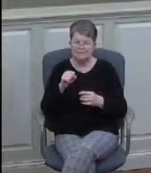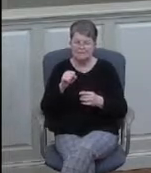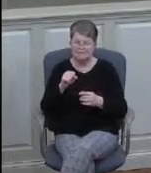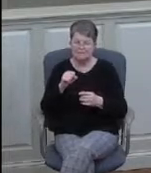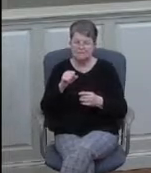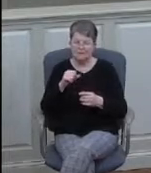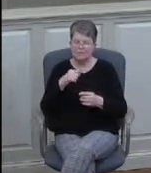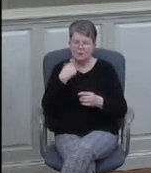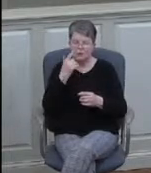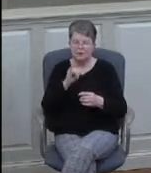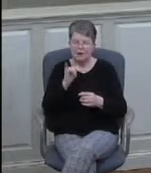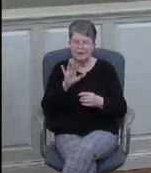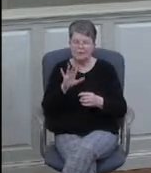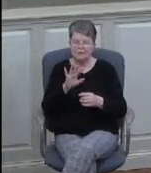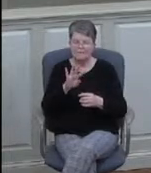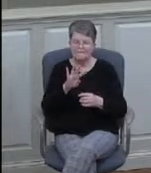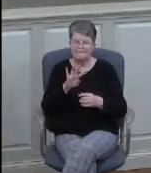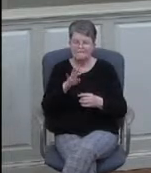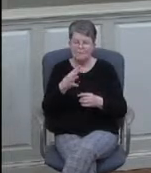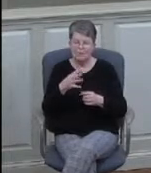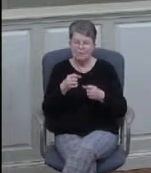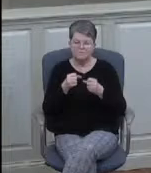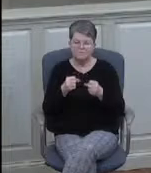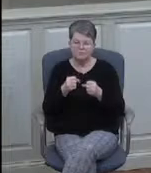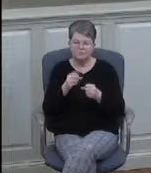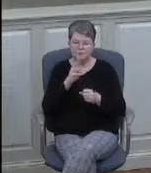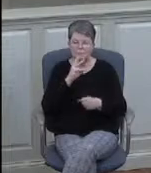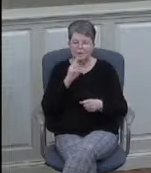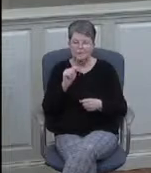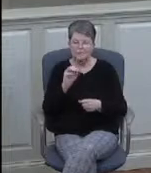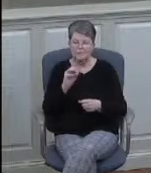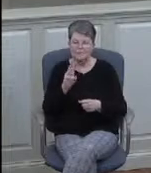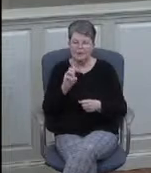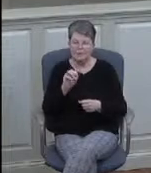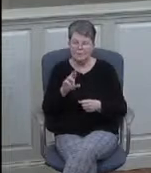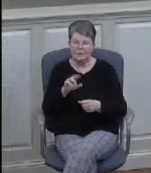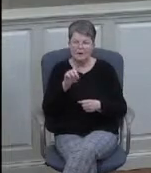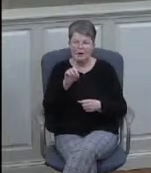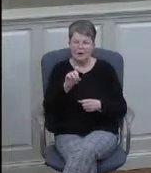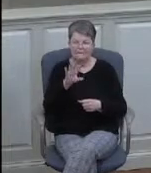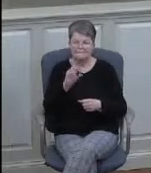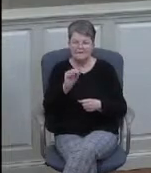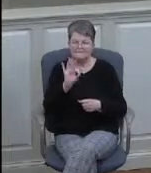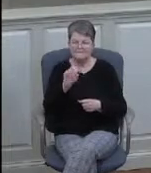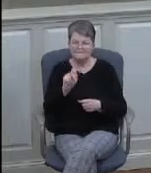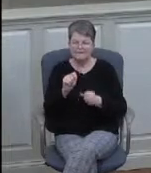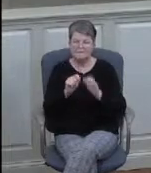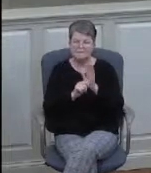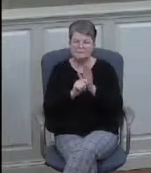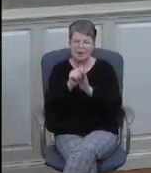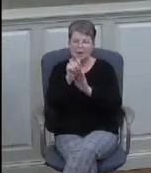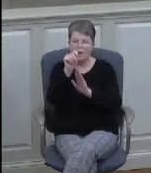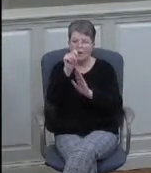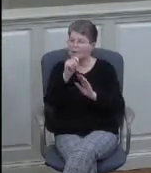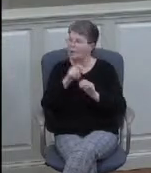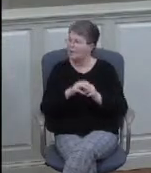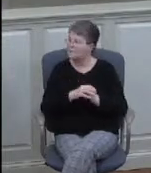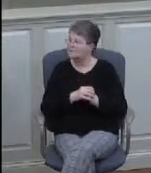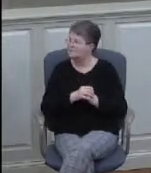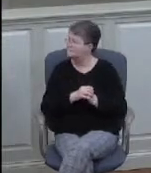tower. Okay. It's 150 feet, I think, tall. So it's a pretty substantial water tower. Is that the one that says Atkins on it?